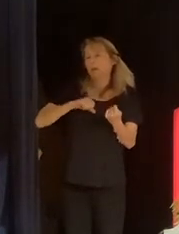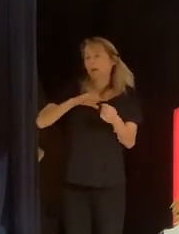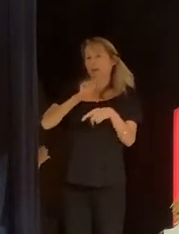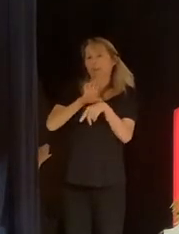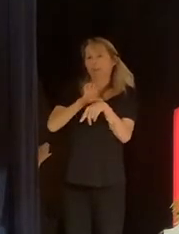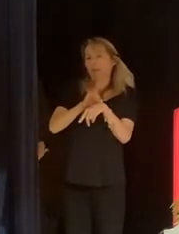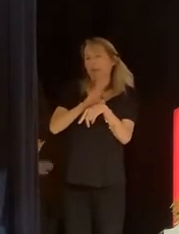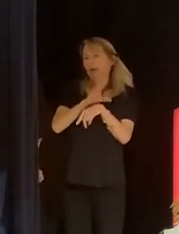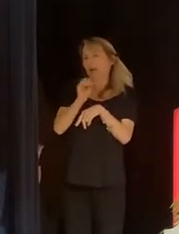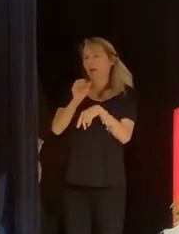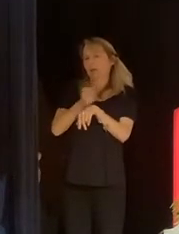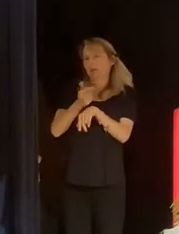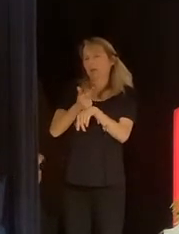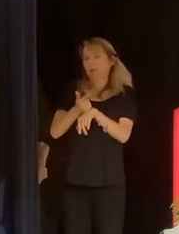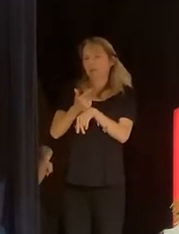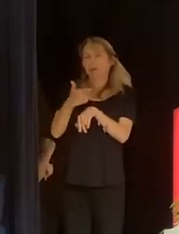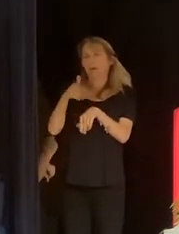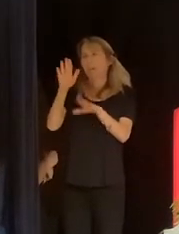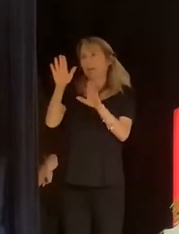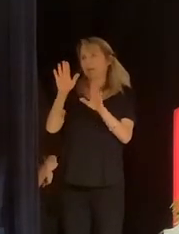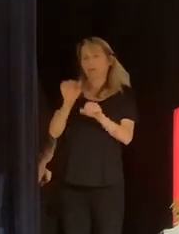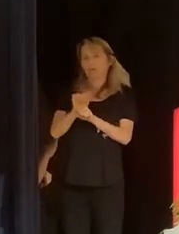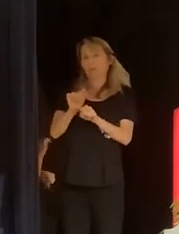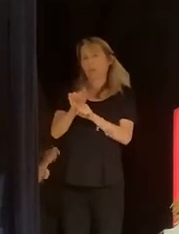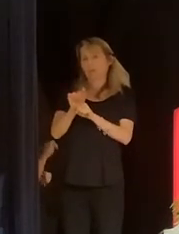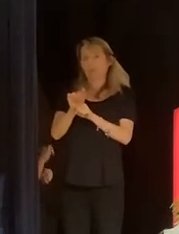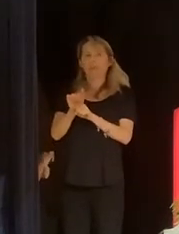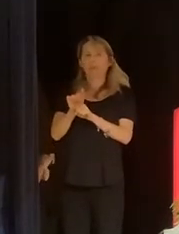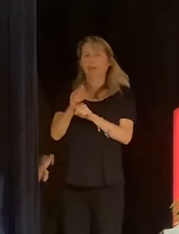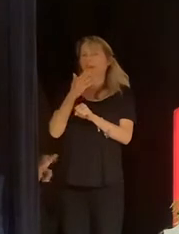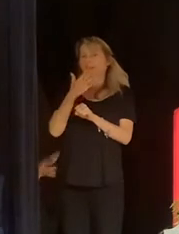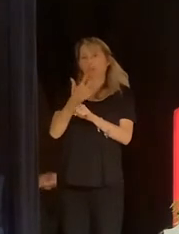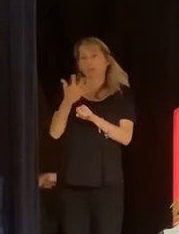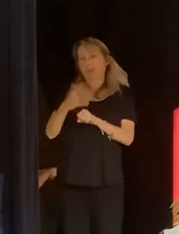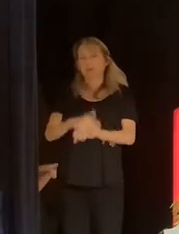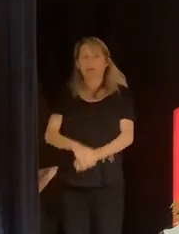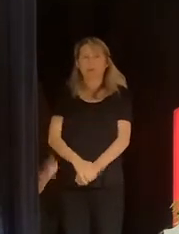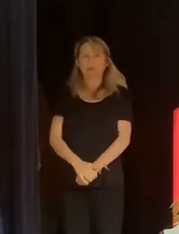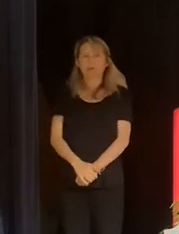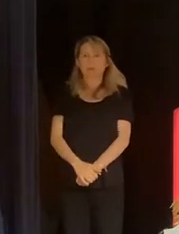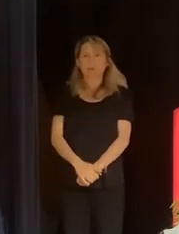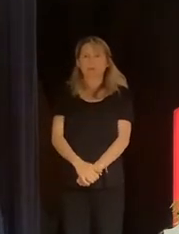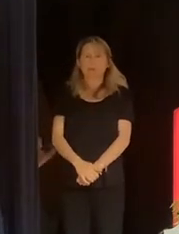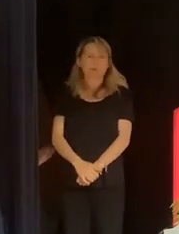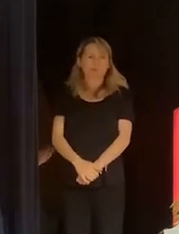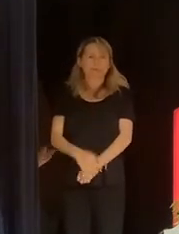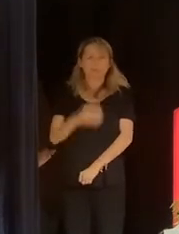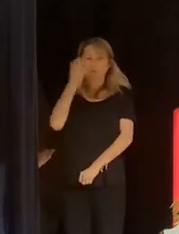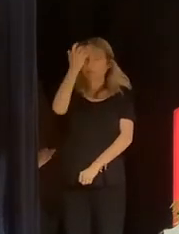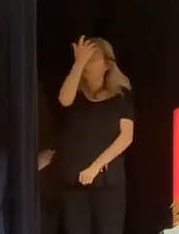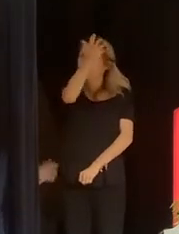and Mr. Gardenas for doing the job that they do. Thank you very much for leading the school.